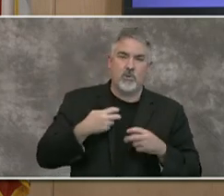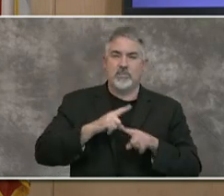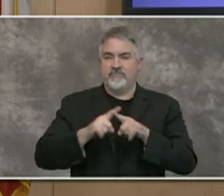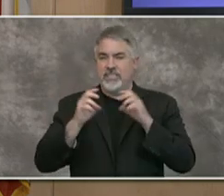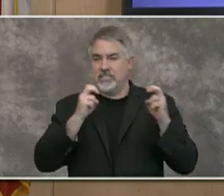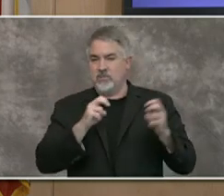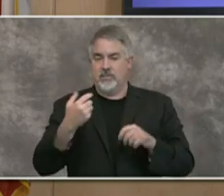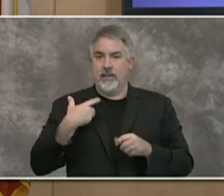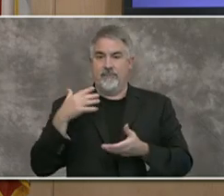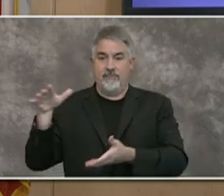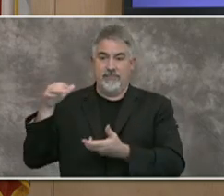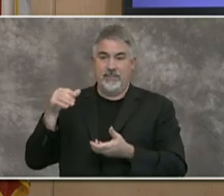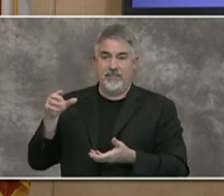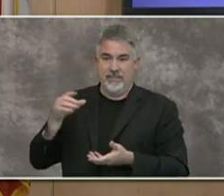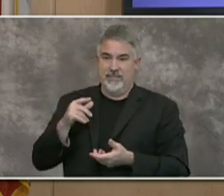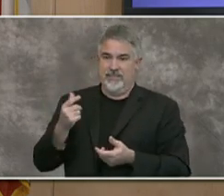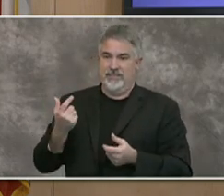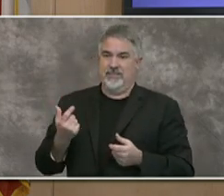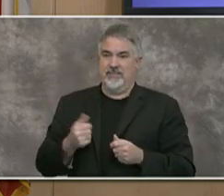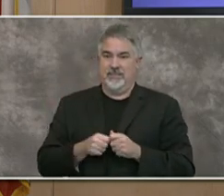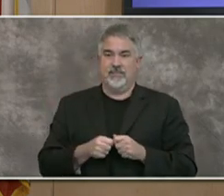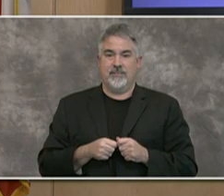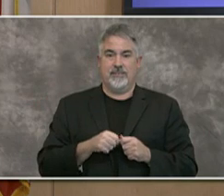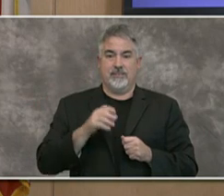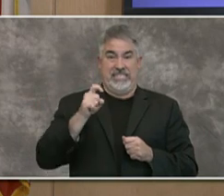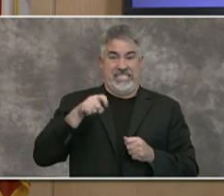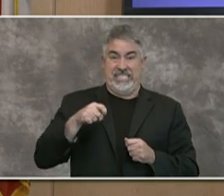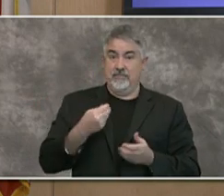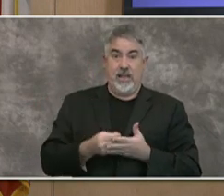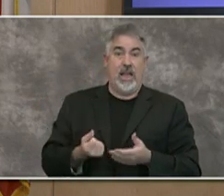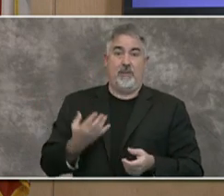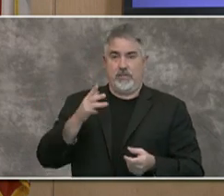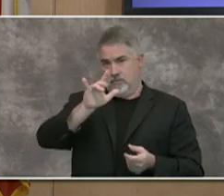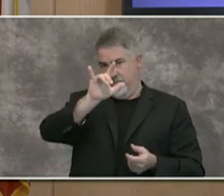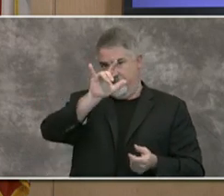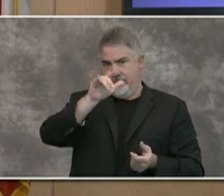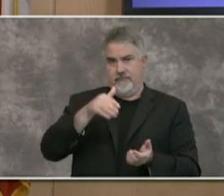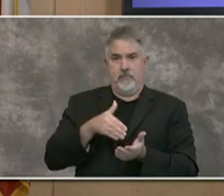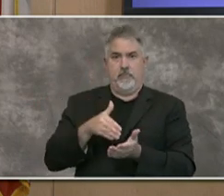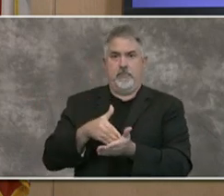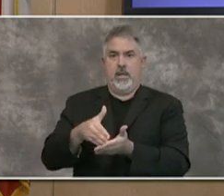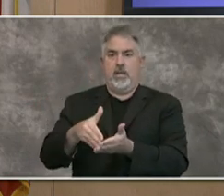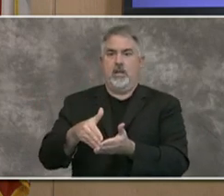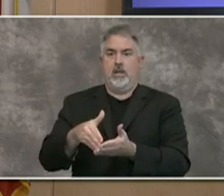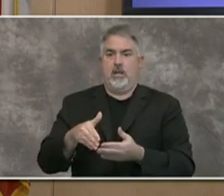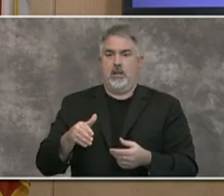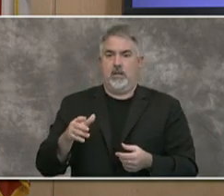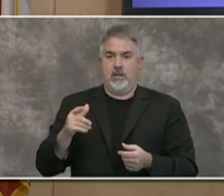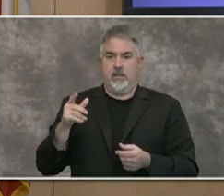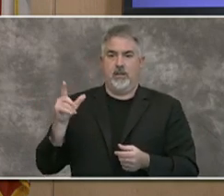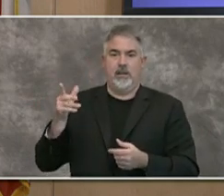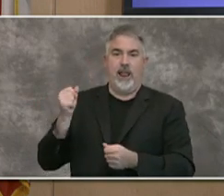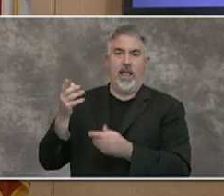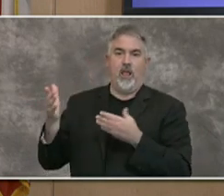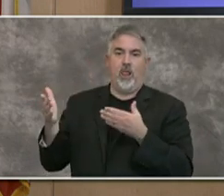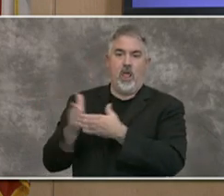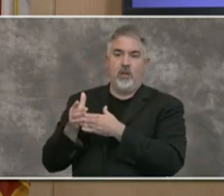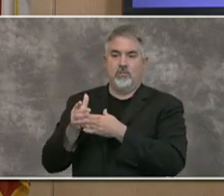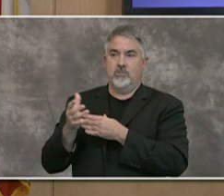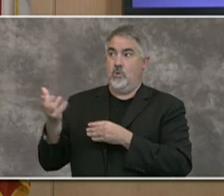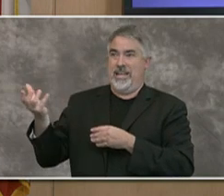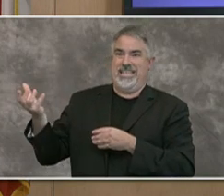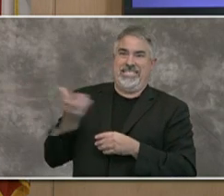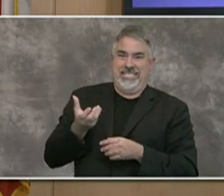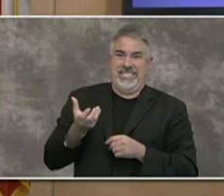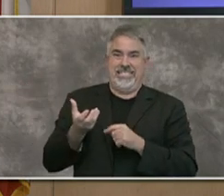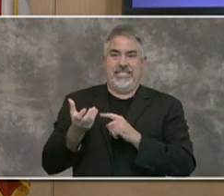It is essentially taking $25 million that is tied up presently in a lawsuit around redevelopment, distribution, and